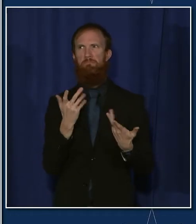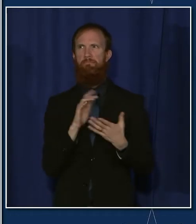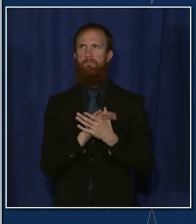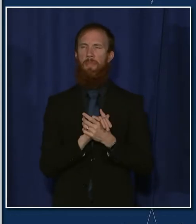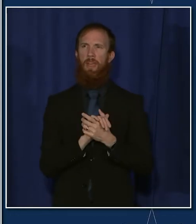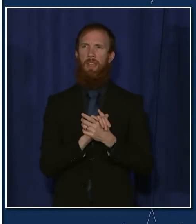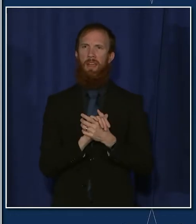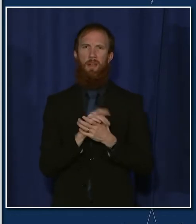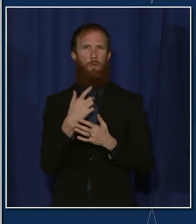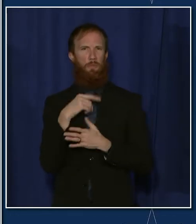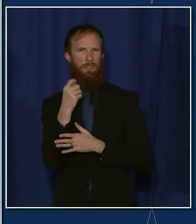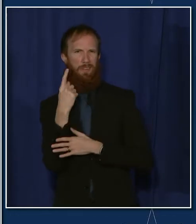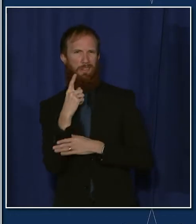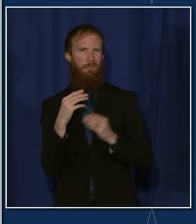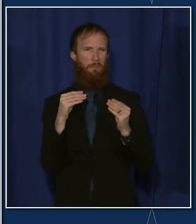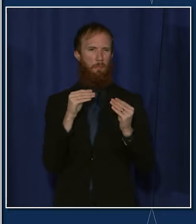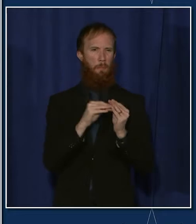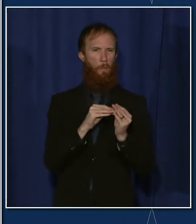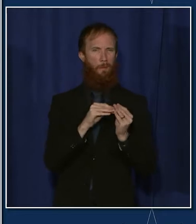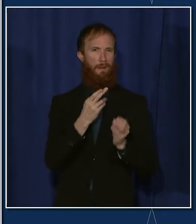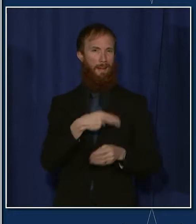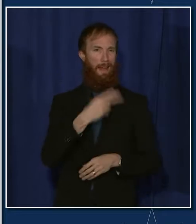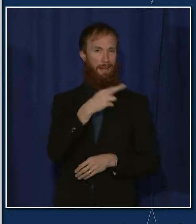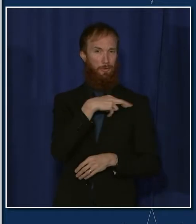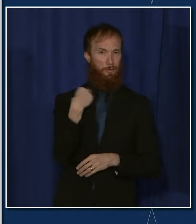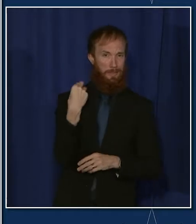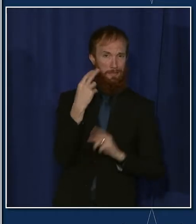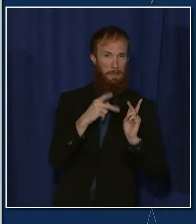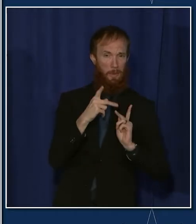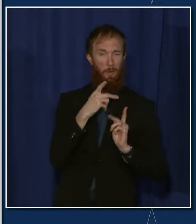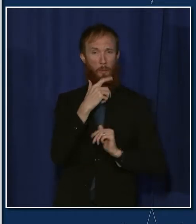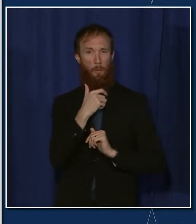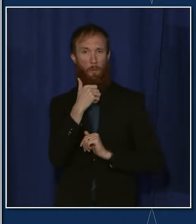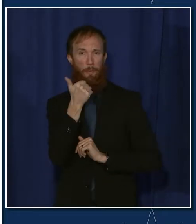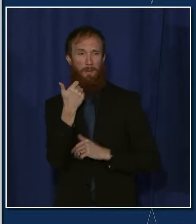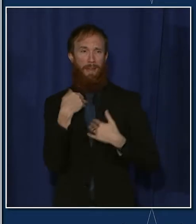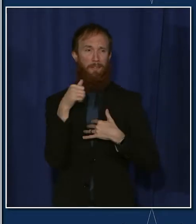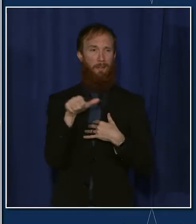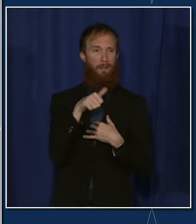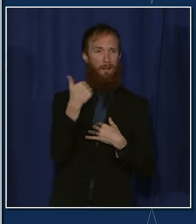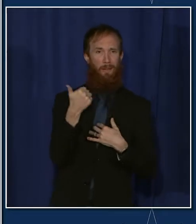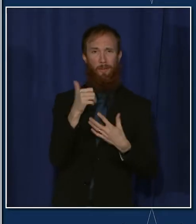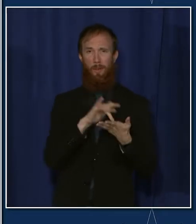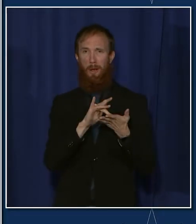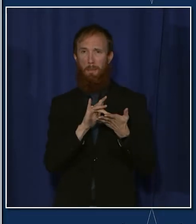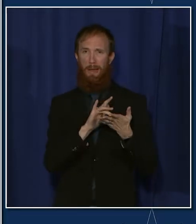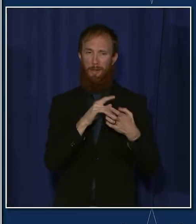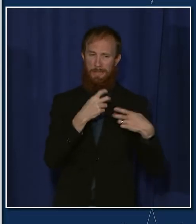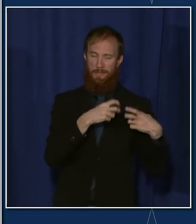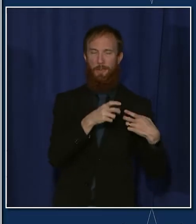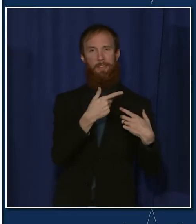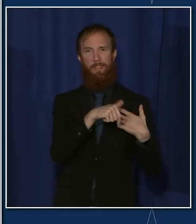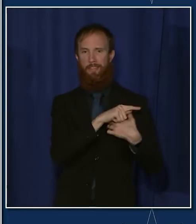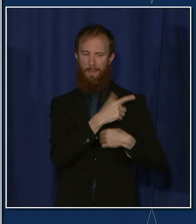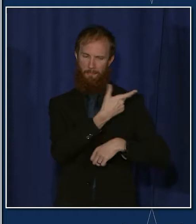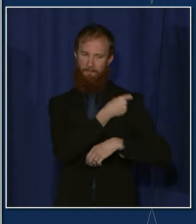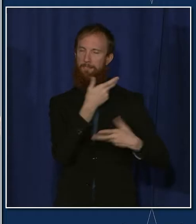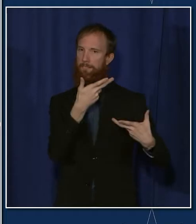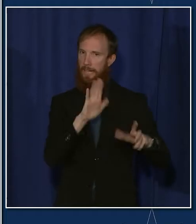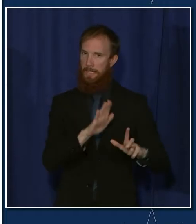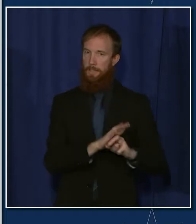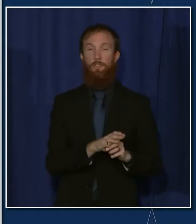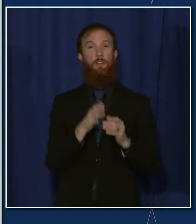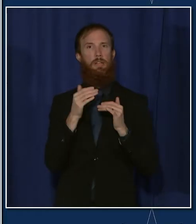the highest risk people, the people who are oldest, have the underlying conditions, are largely vaccinated. And so it's been good